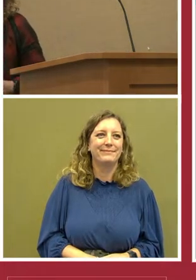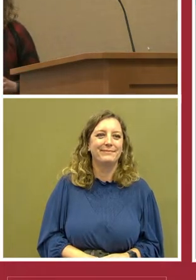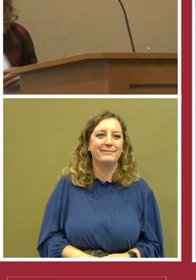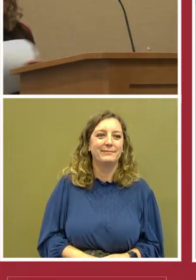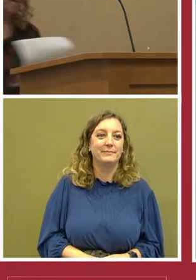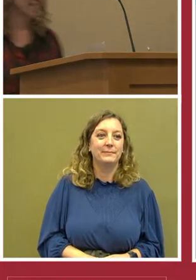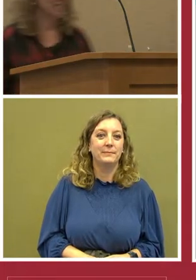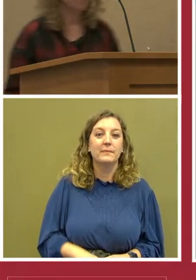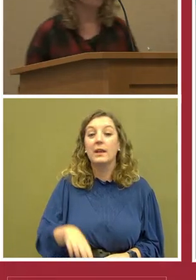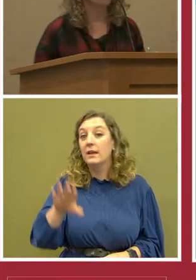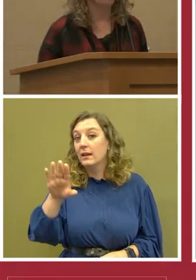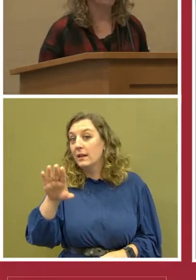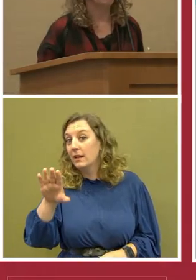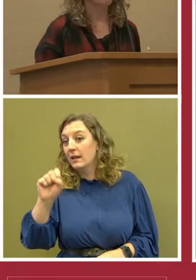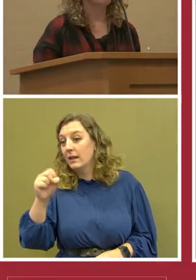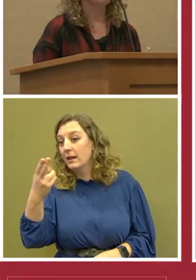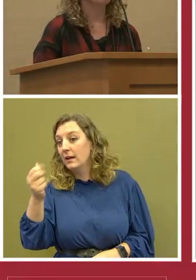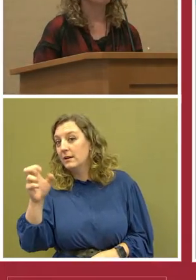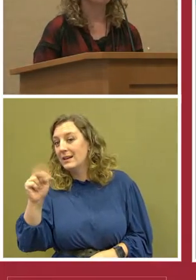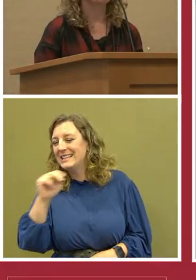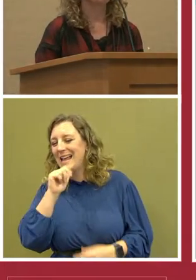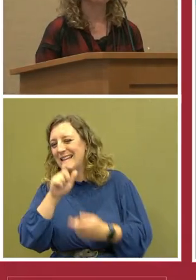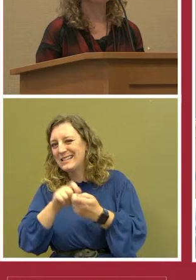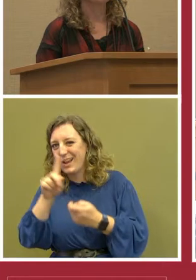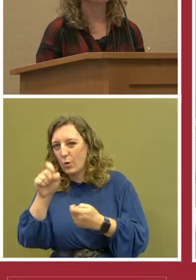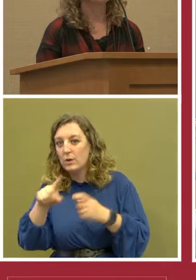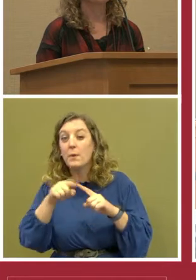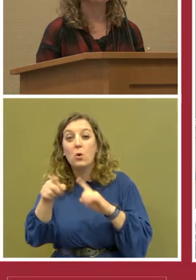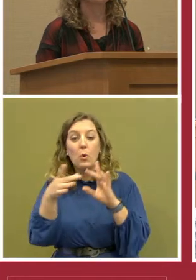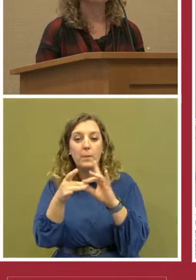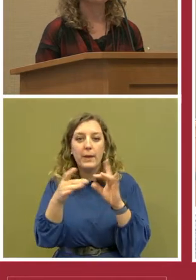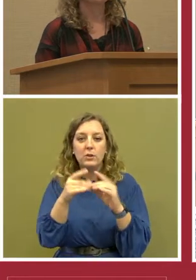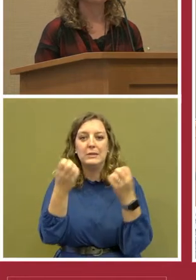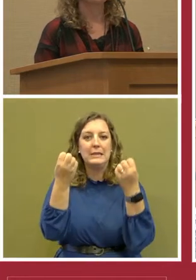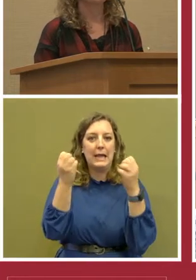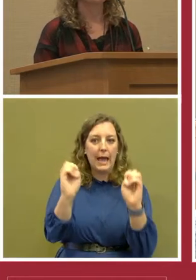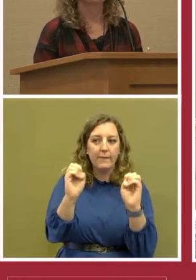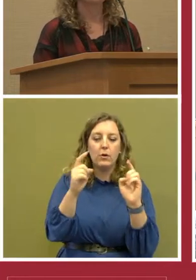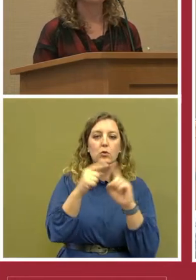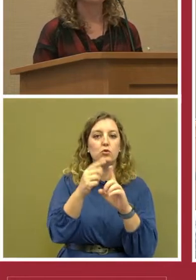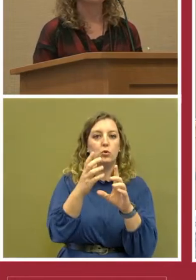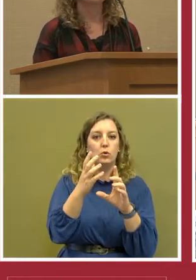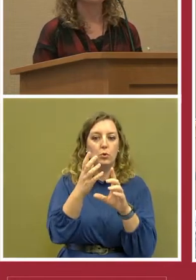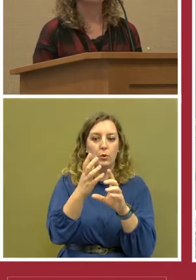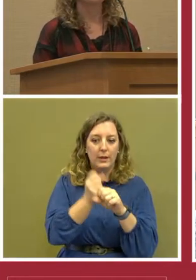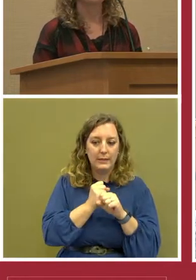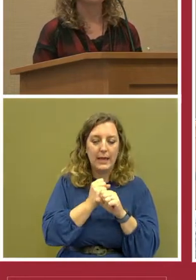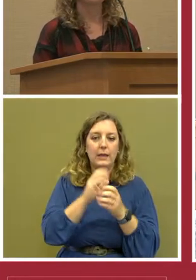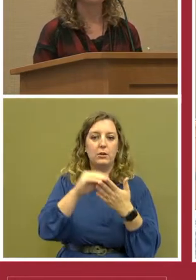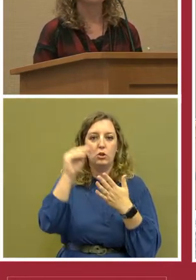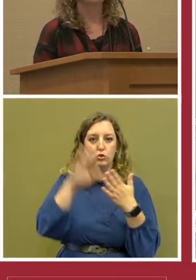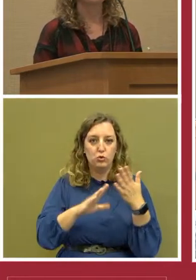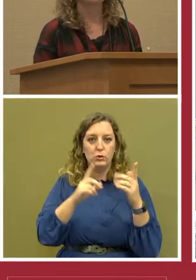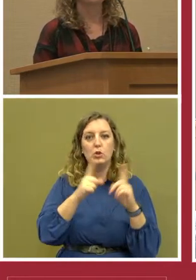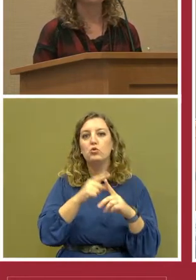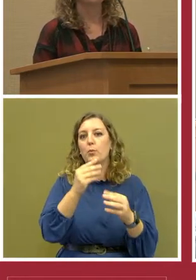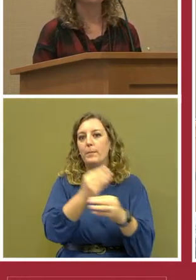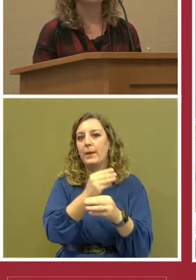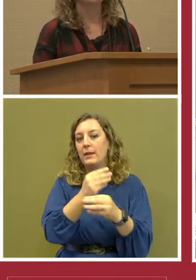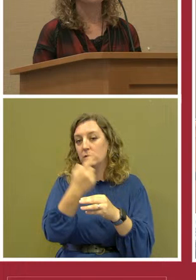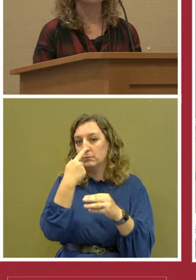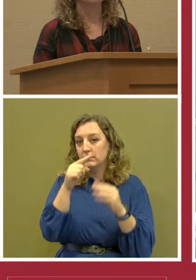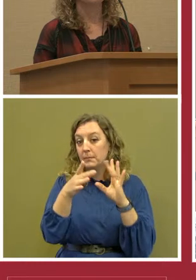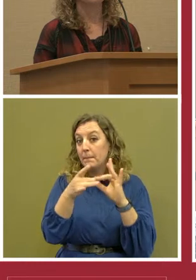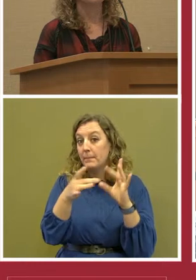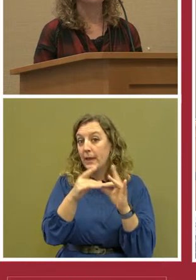right? Okay. Hey, Sharon. Yes. Not exactly a question, but you mentioned the efforts to get students into advanced math. Could you just mention